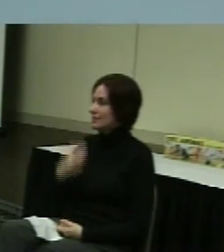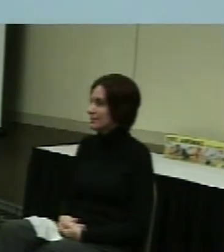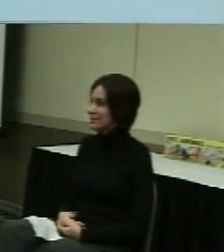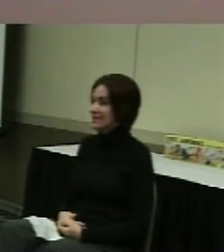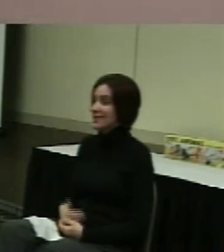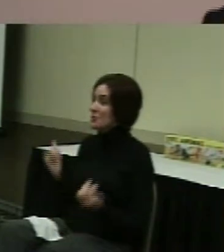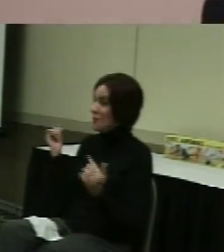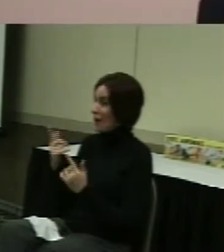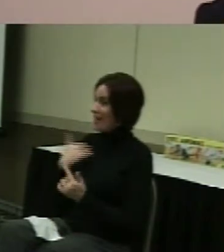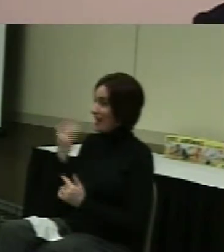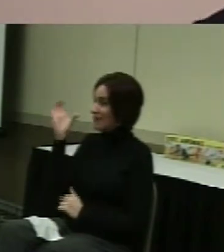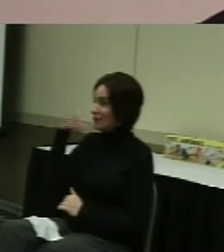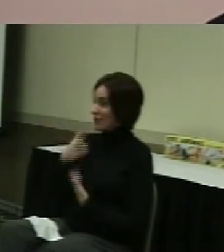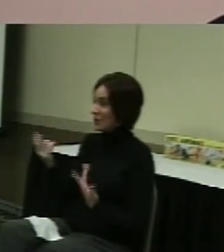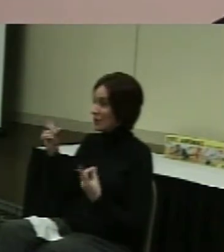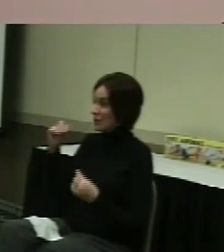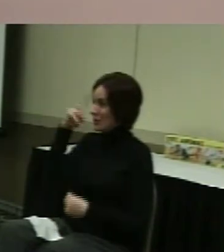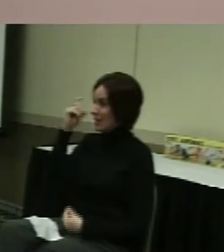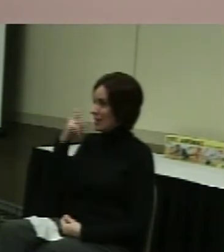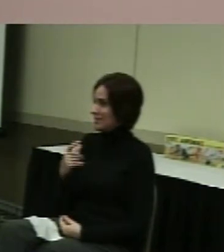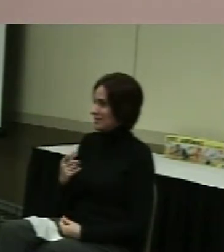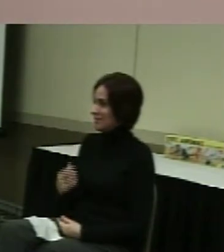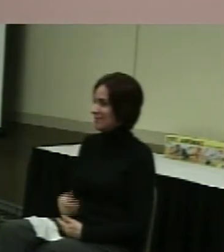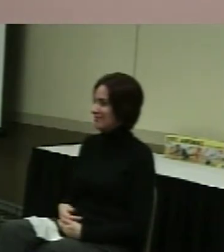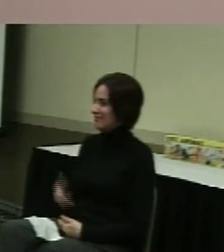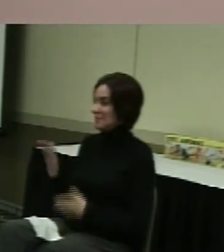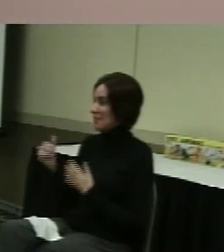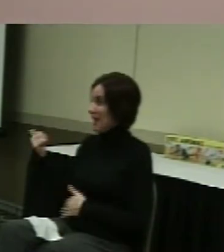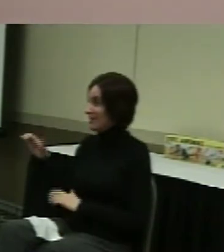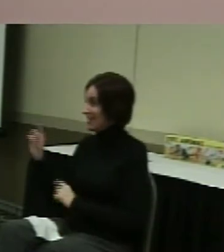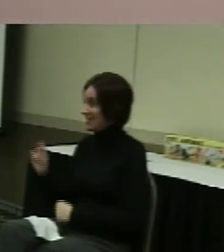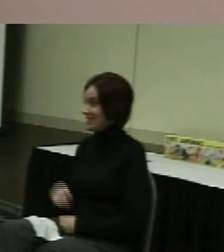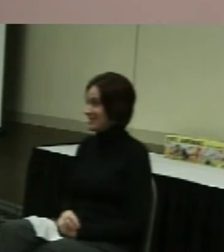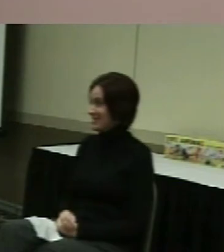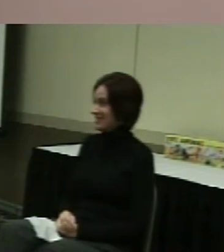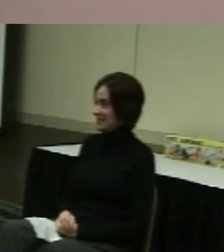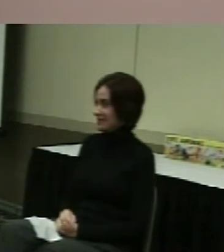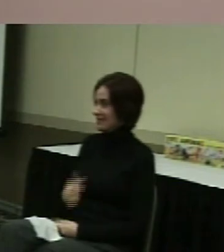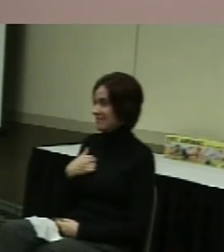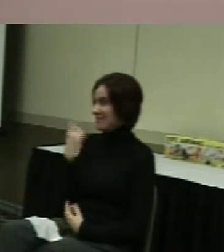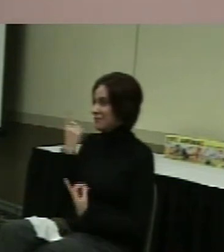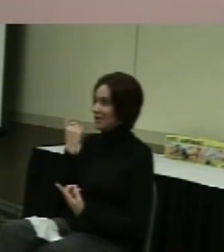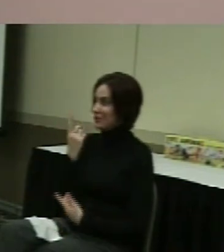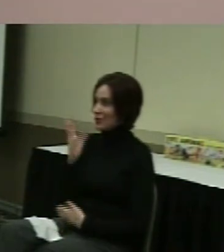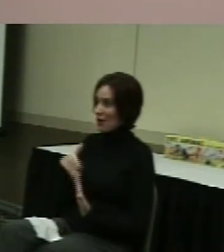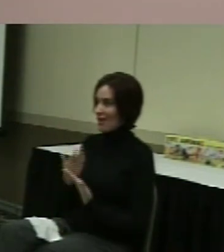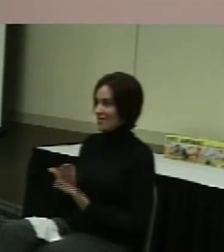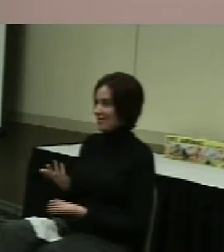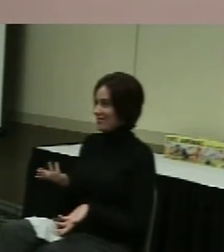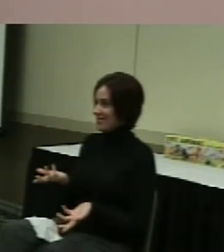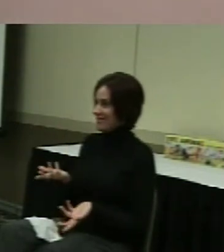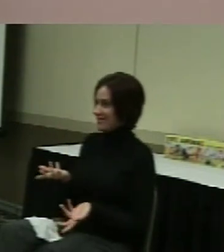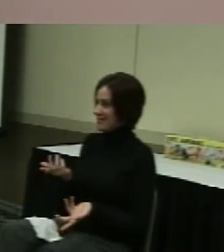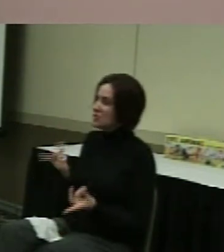things we do because and nobody else does them, possibly? Do we? I wonder, are we all quite, what do we